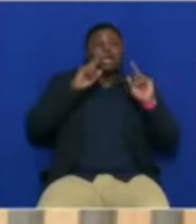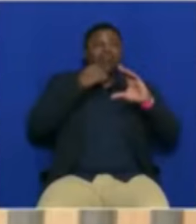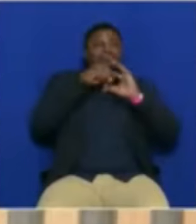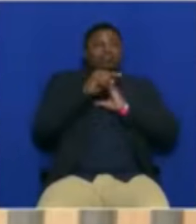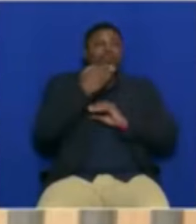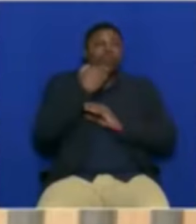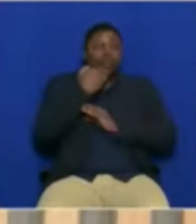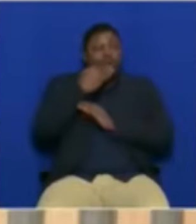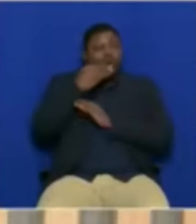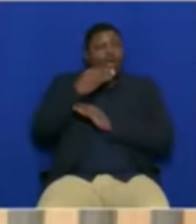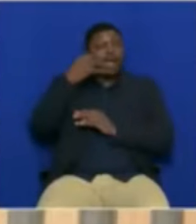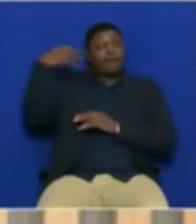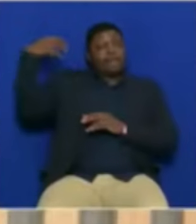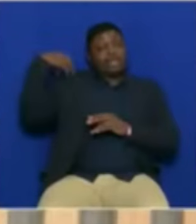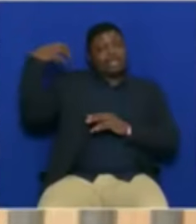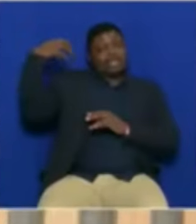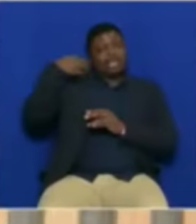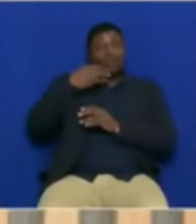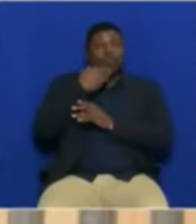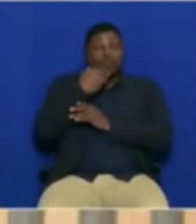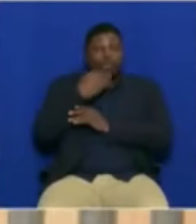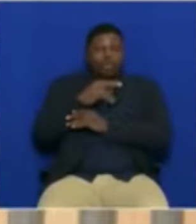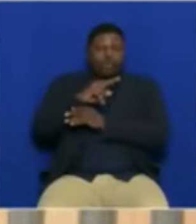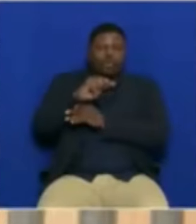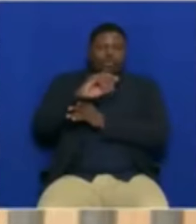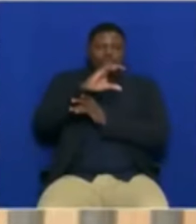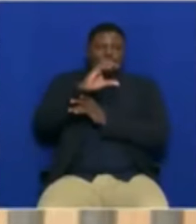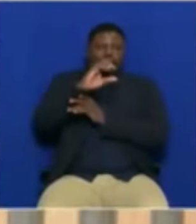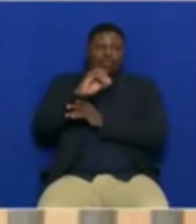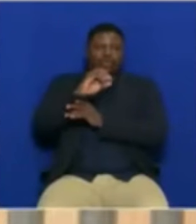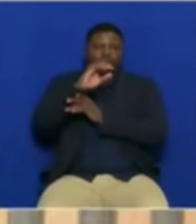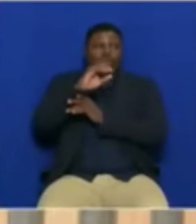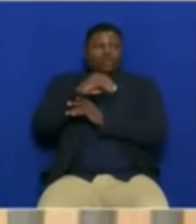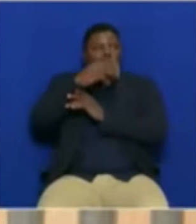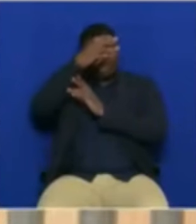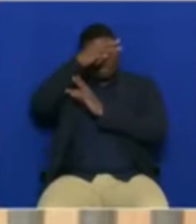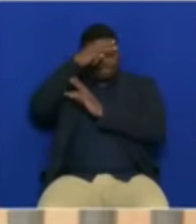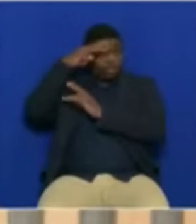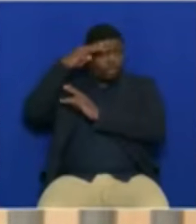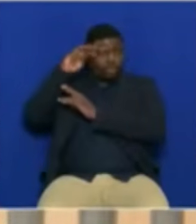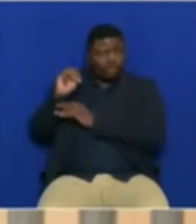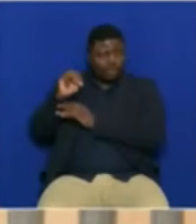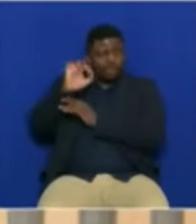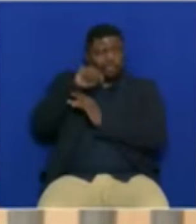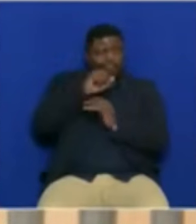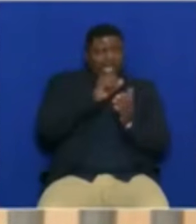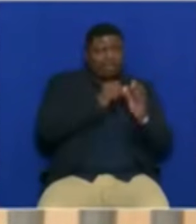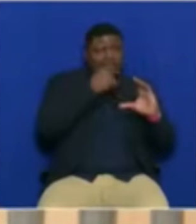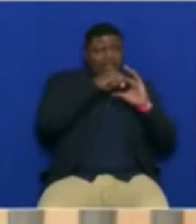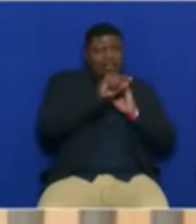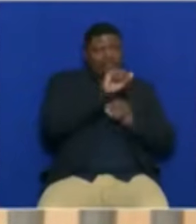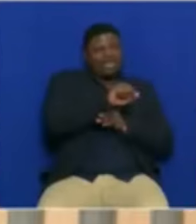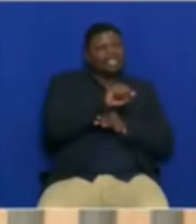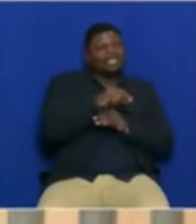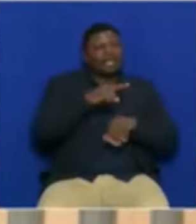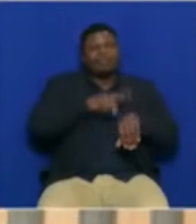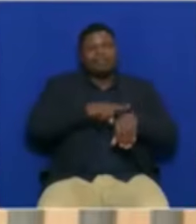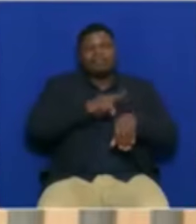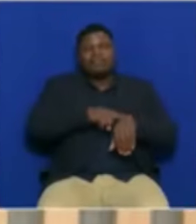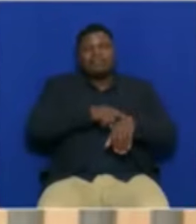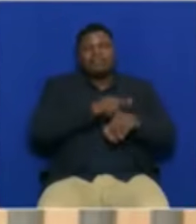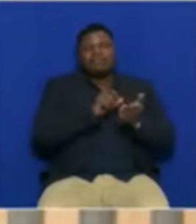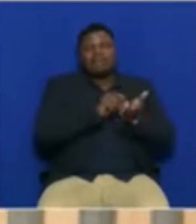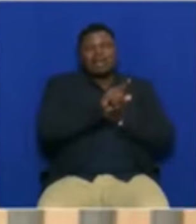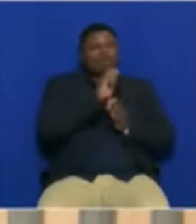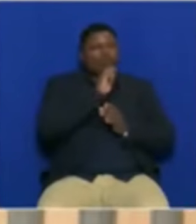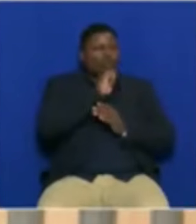dated 1st of November 2024 at 8:21 in the morning. Correct, Chair. And if